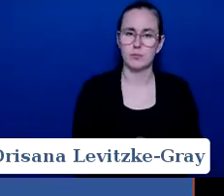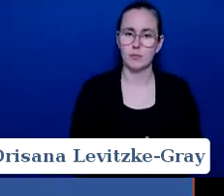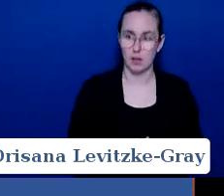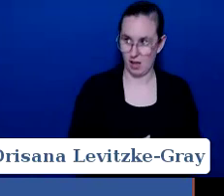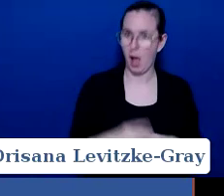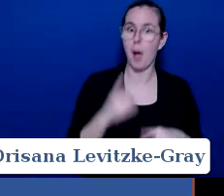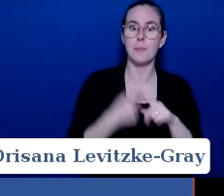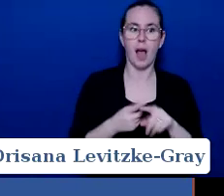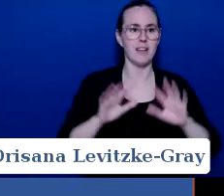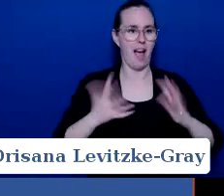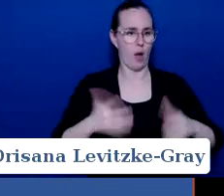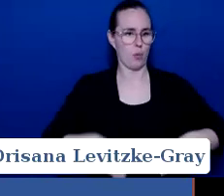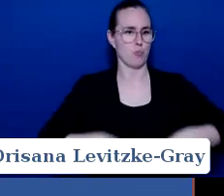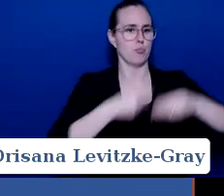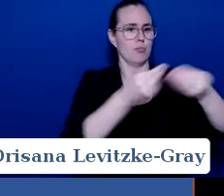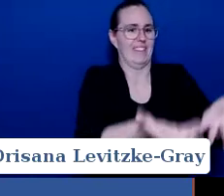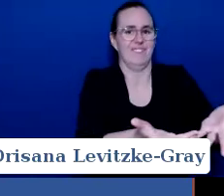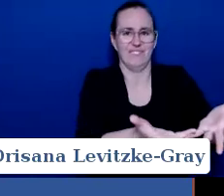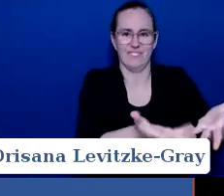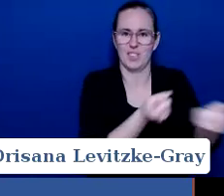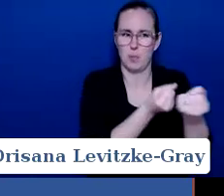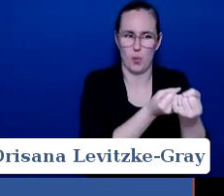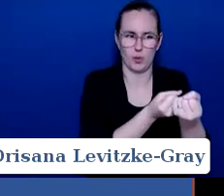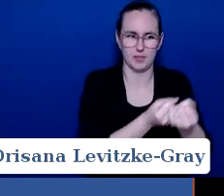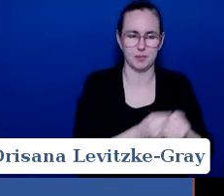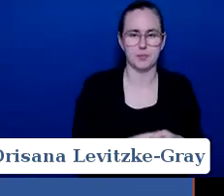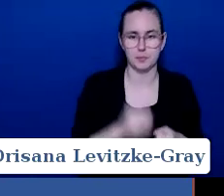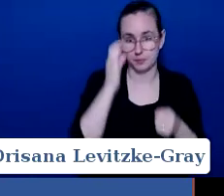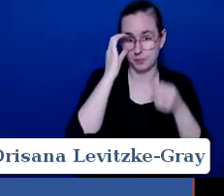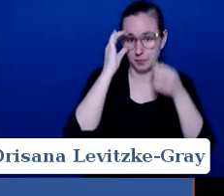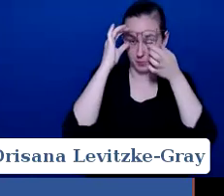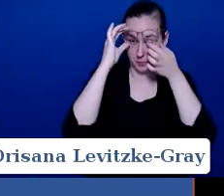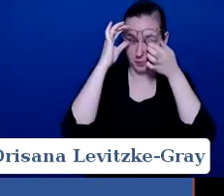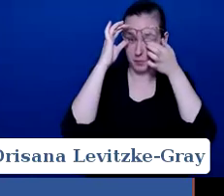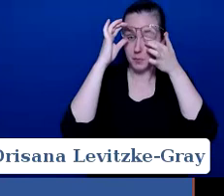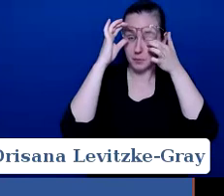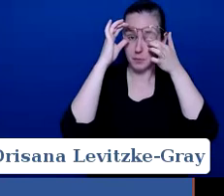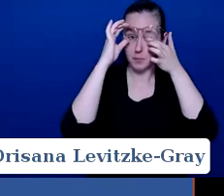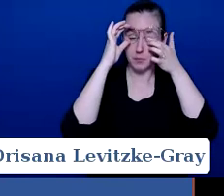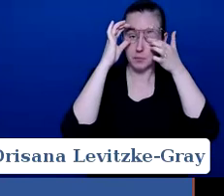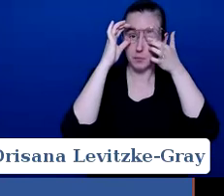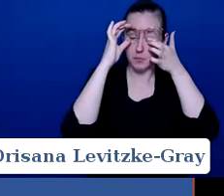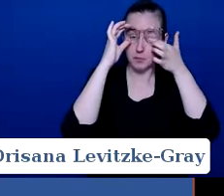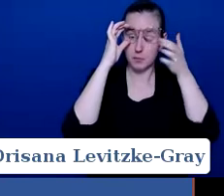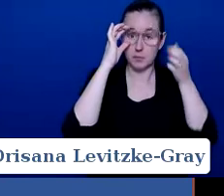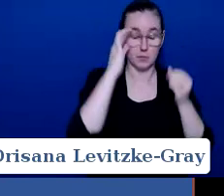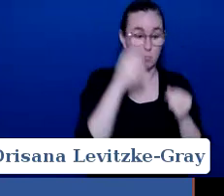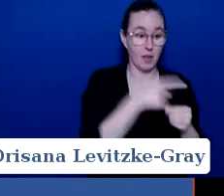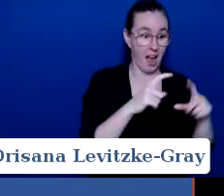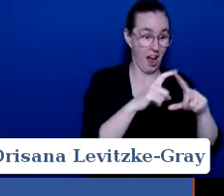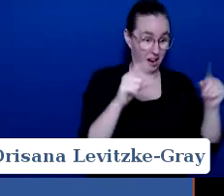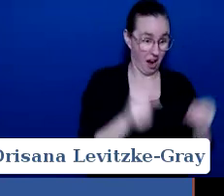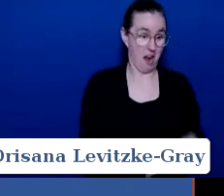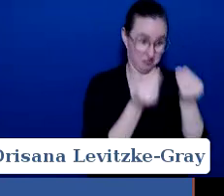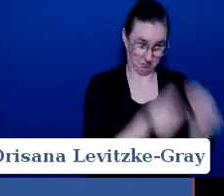disability card with no benefits that they can access. Another issue that we've seen is the importance to